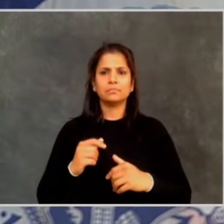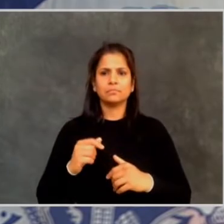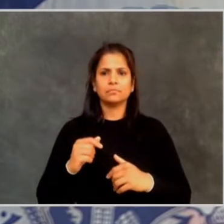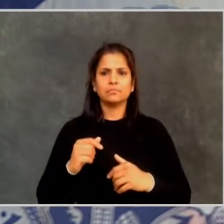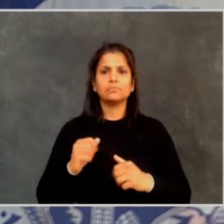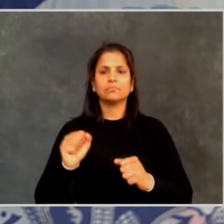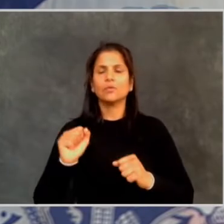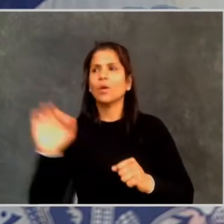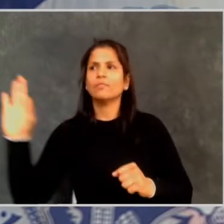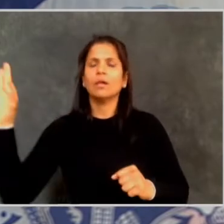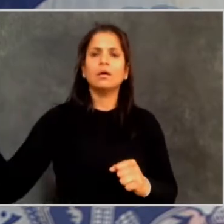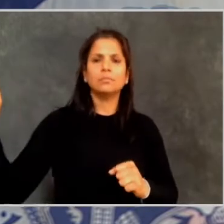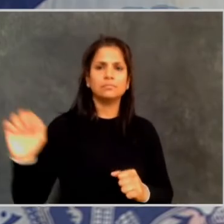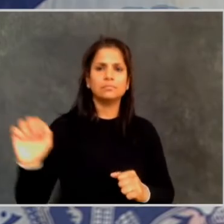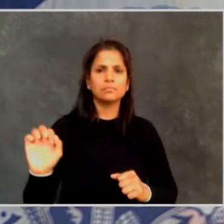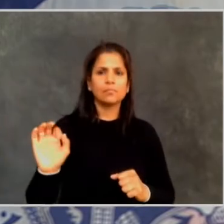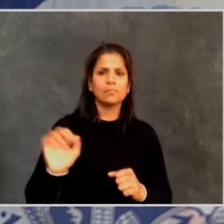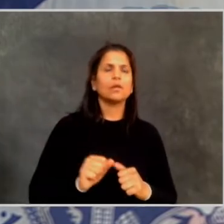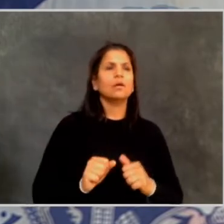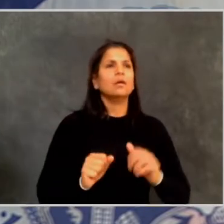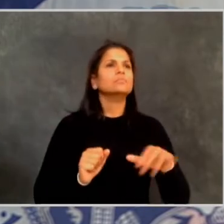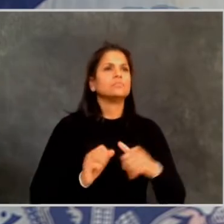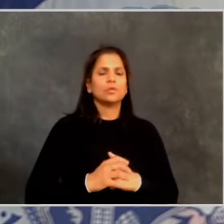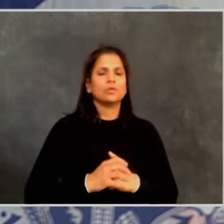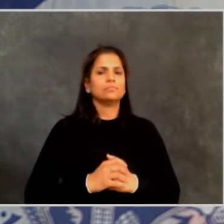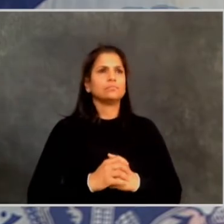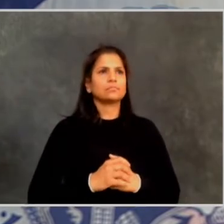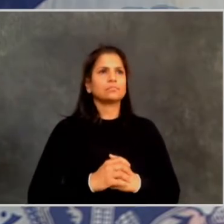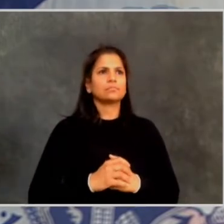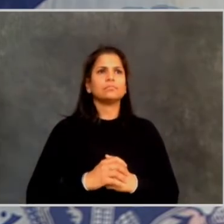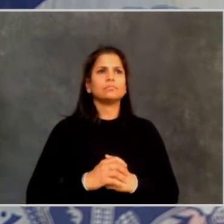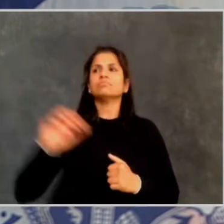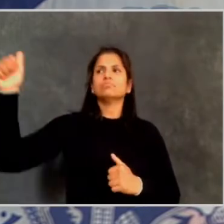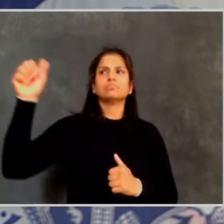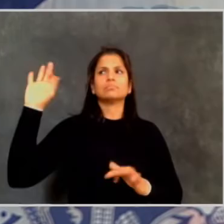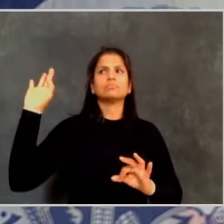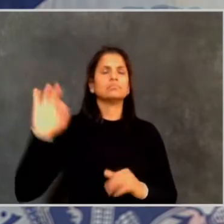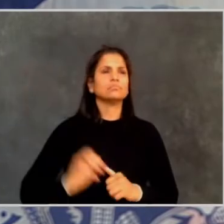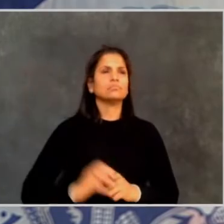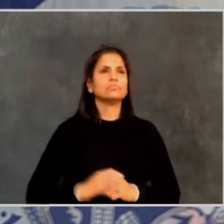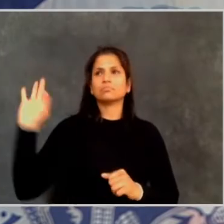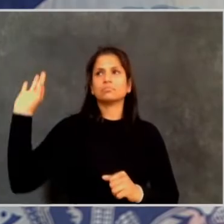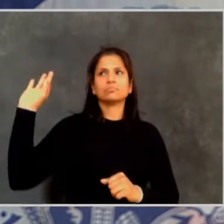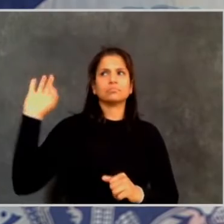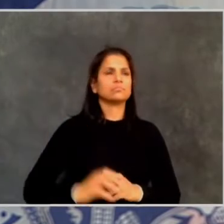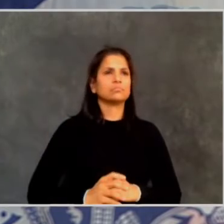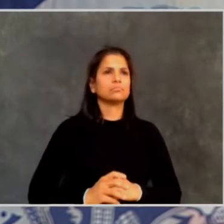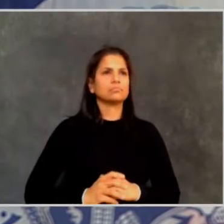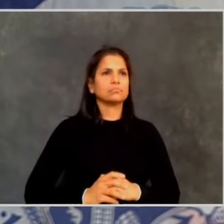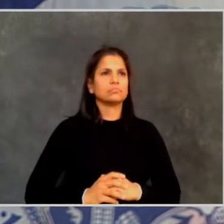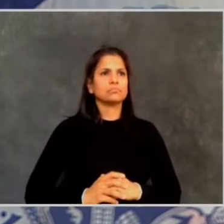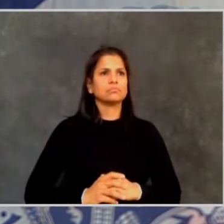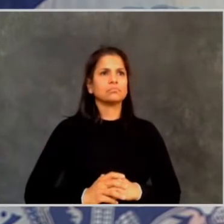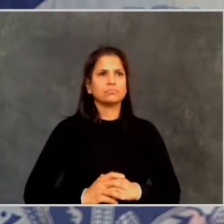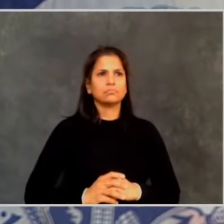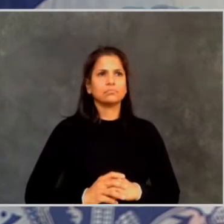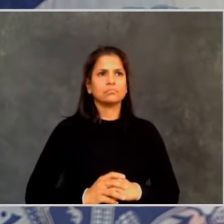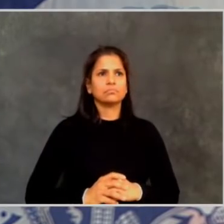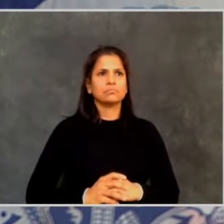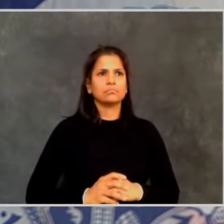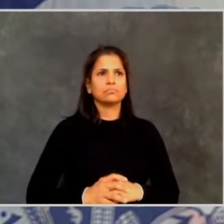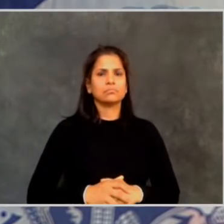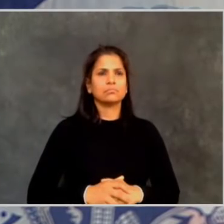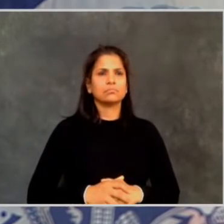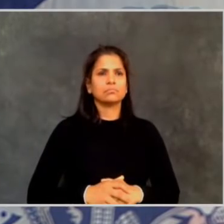that. For other people, it's the same thing as for all New Yorkers to wear a face covering. All of that has been sent and will